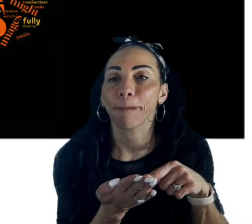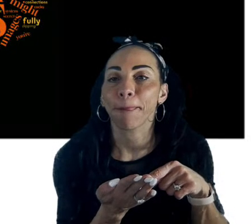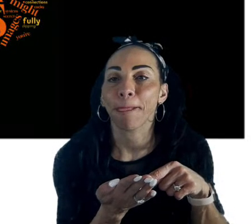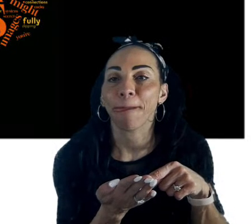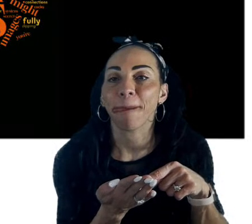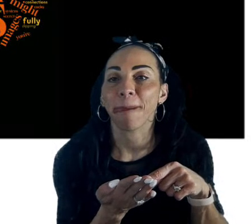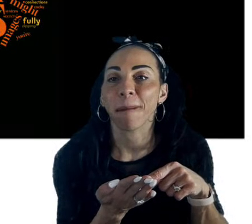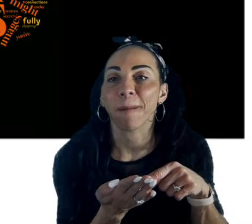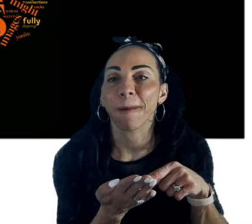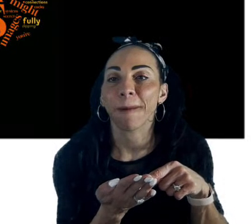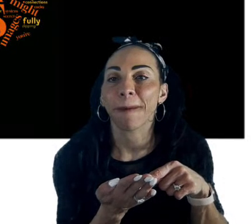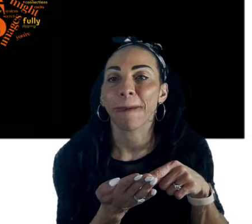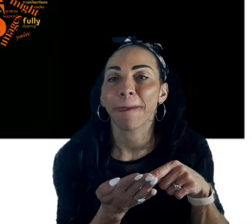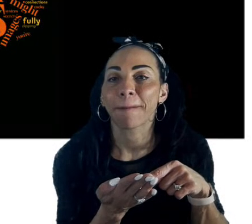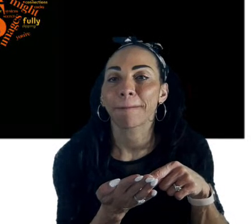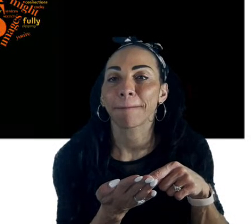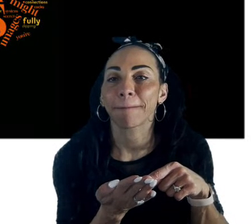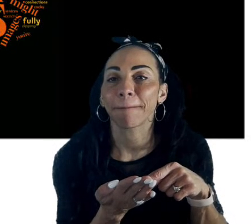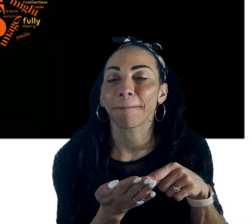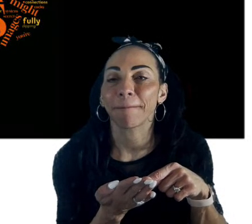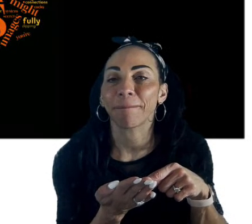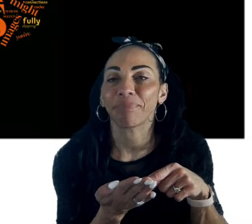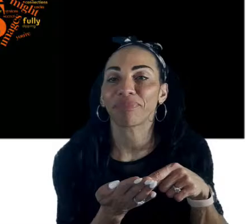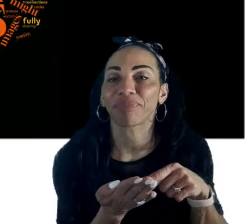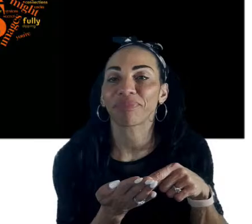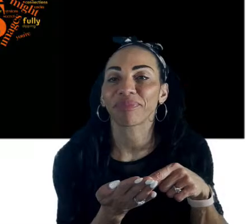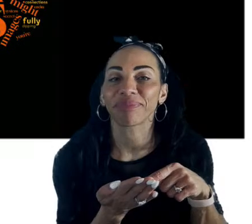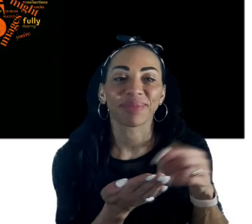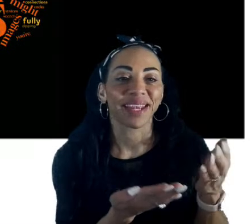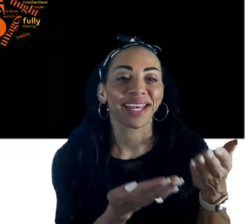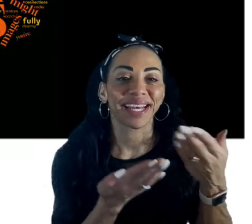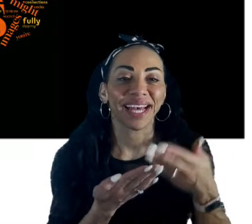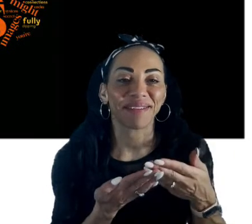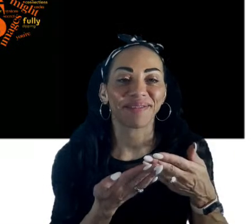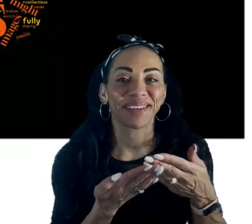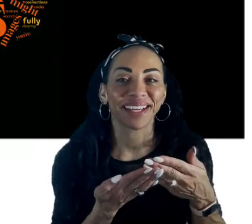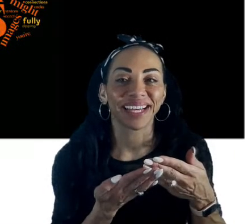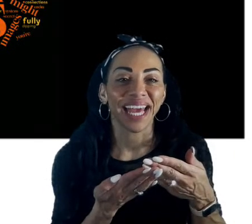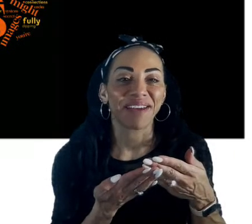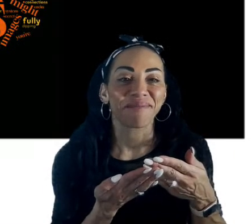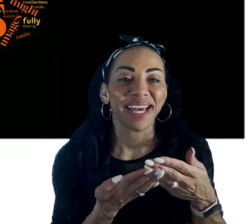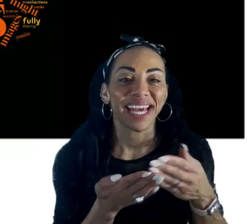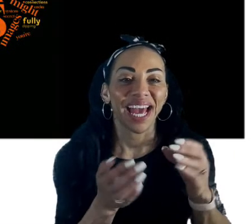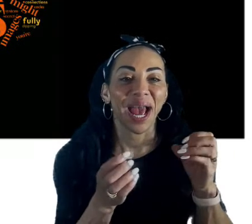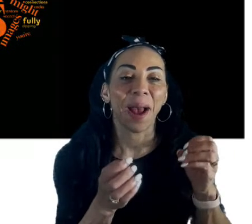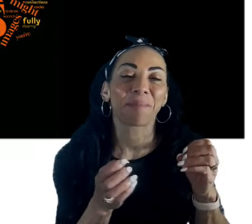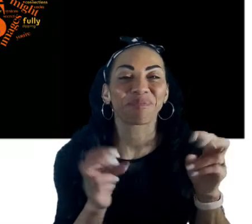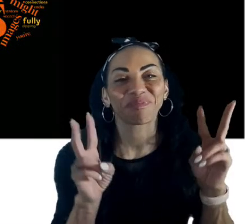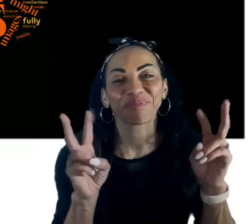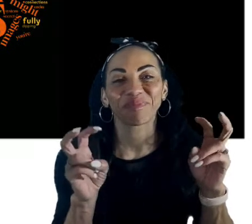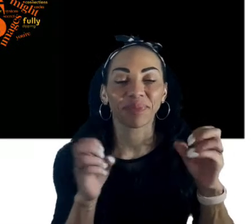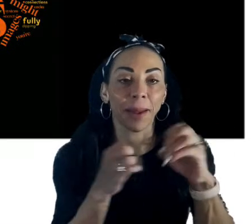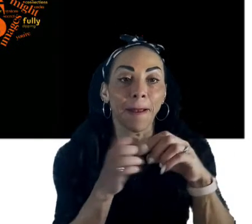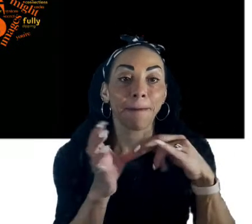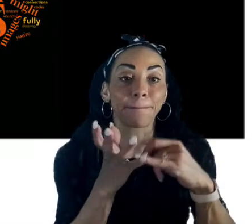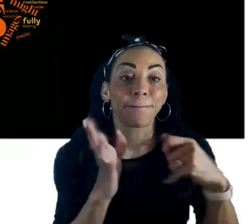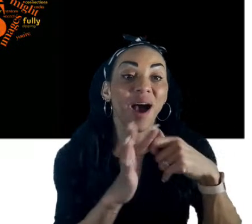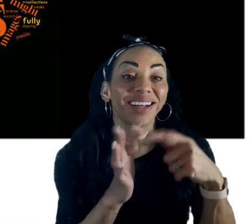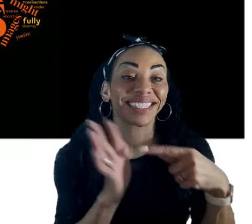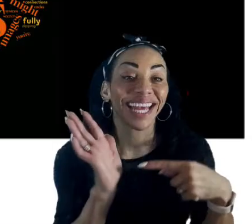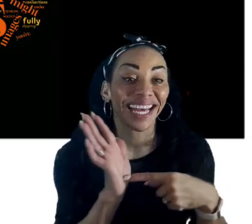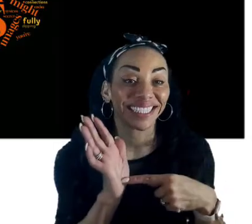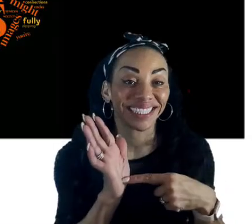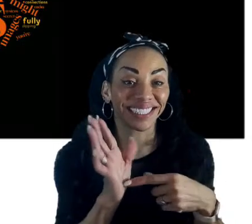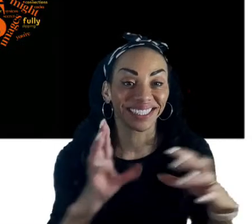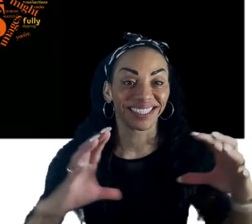What, you wouldn't call it a trap. A cat trap. Like a basket that would slam shut if he were to go inside. Yeah,